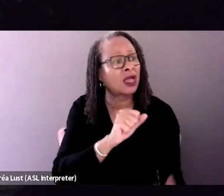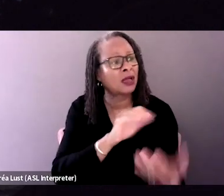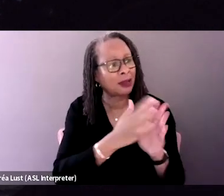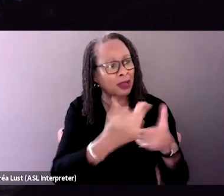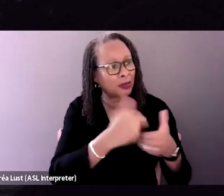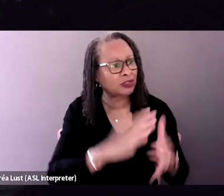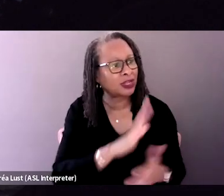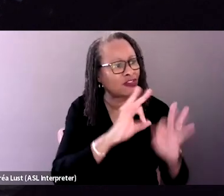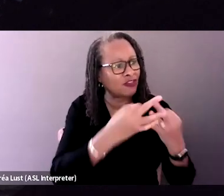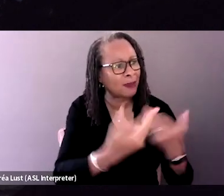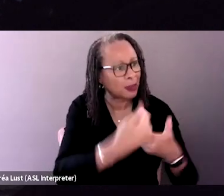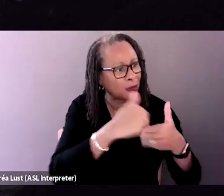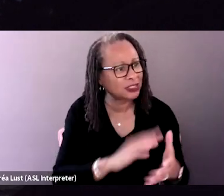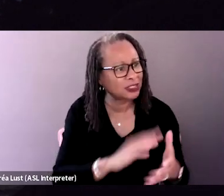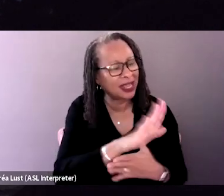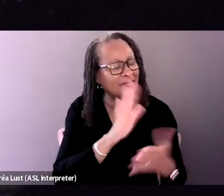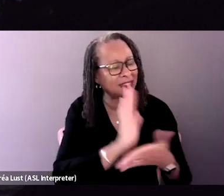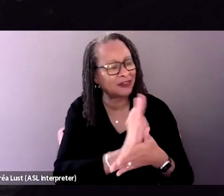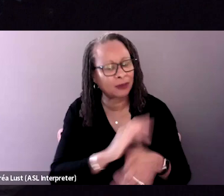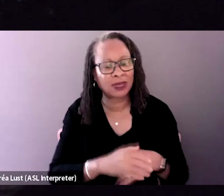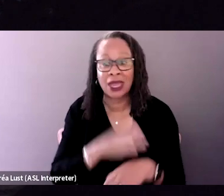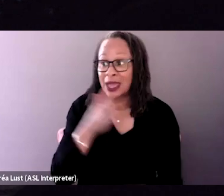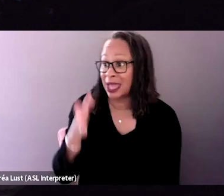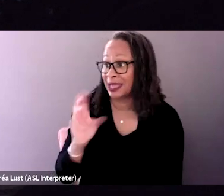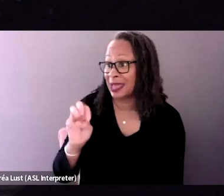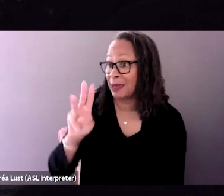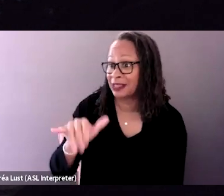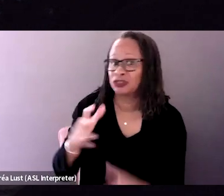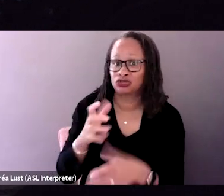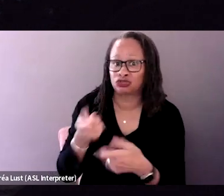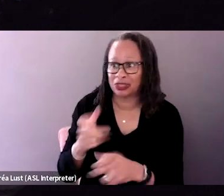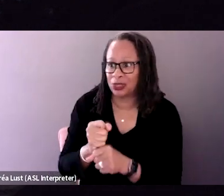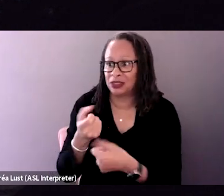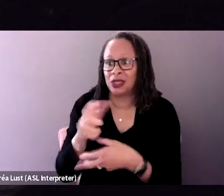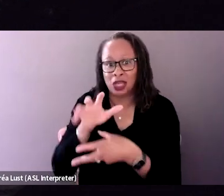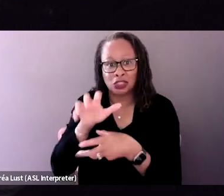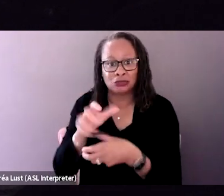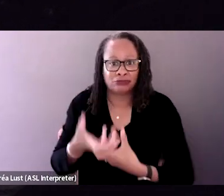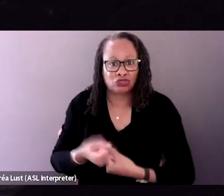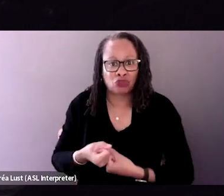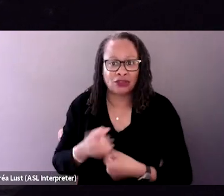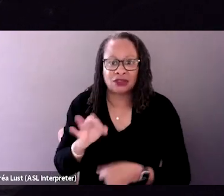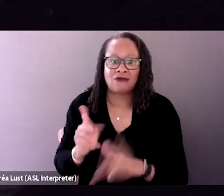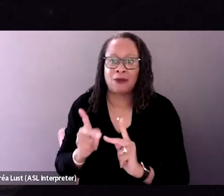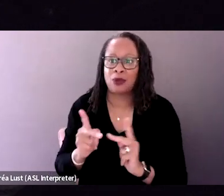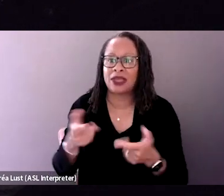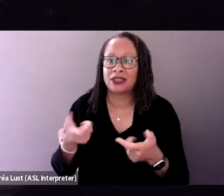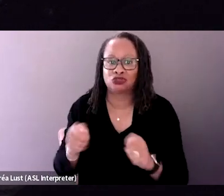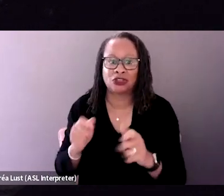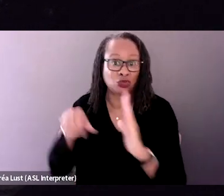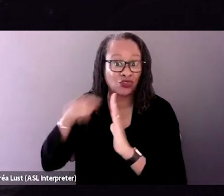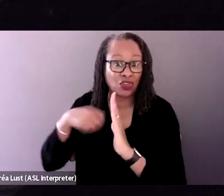participant in this, and you trying to get the trust of people to be on camera. I mean, who better to